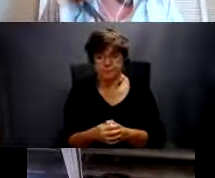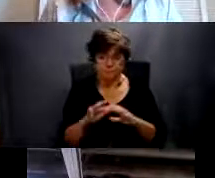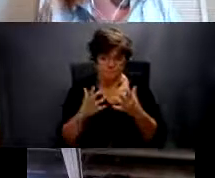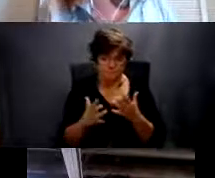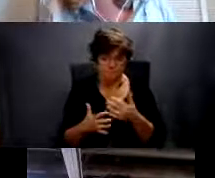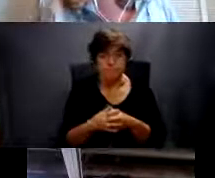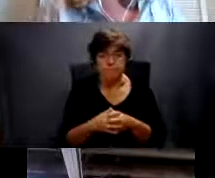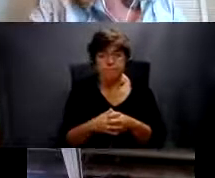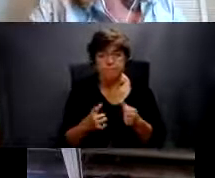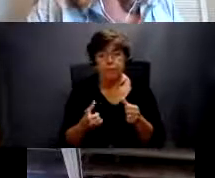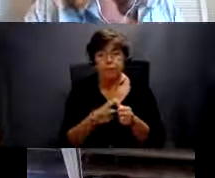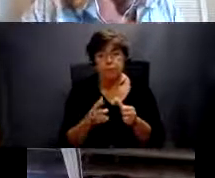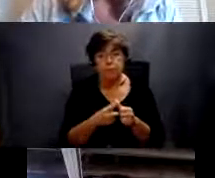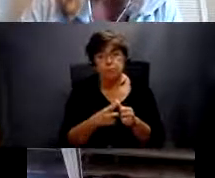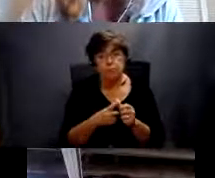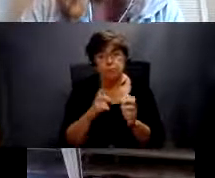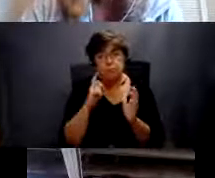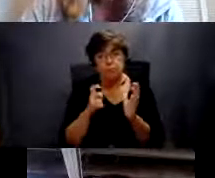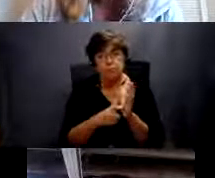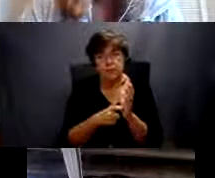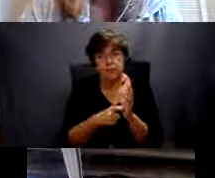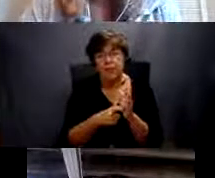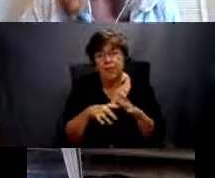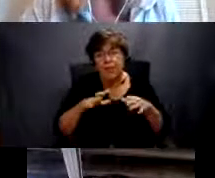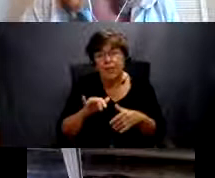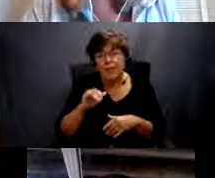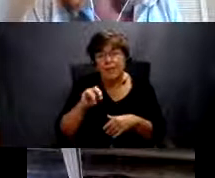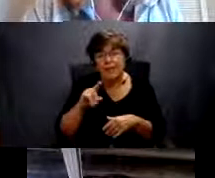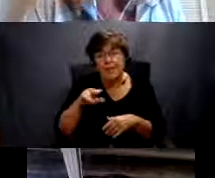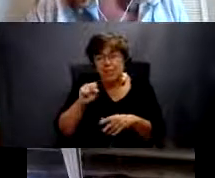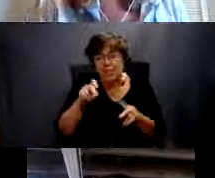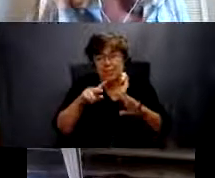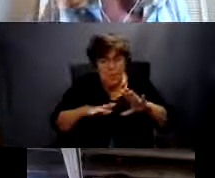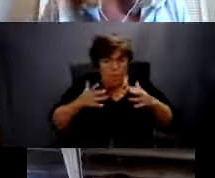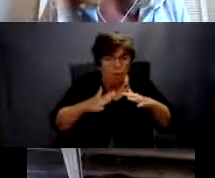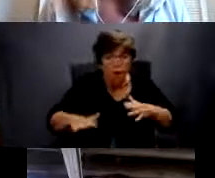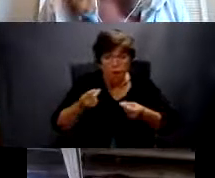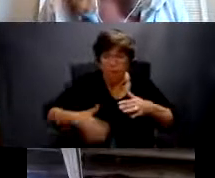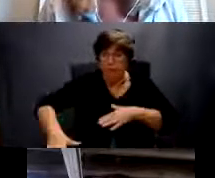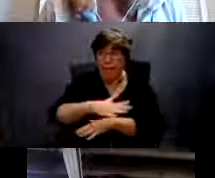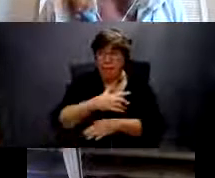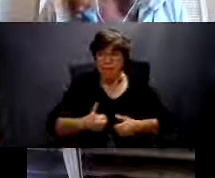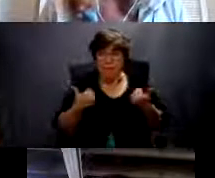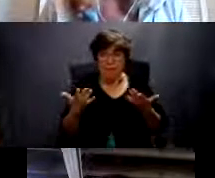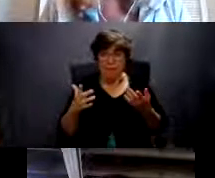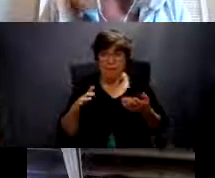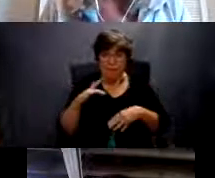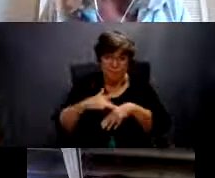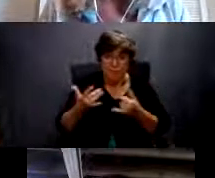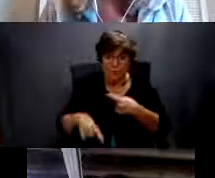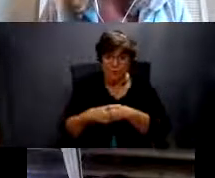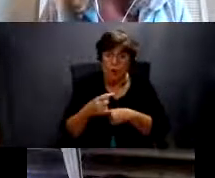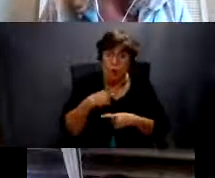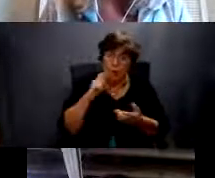So I'd like to begin by acknowledging the Indigenous peoples of all the lands that we are on today. We acknowledge these